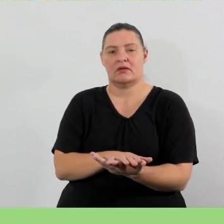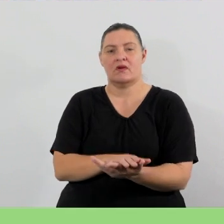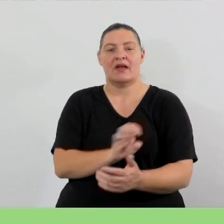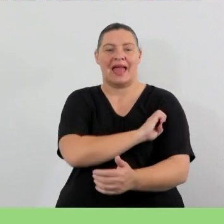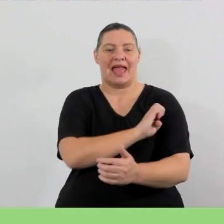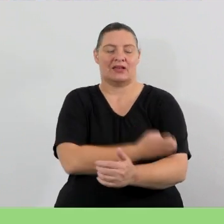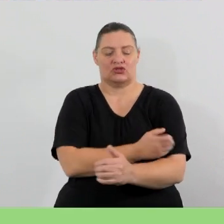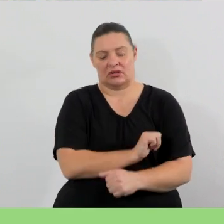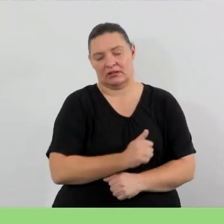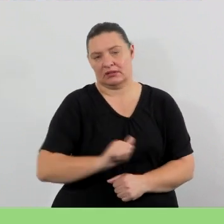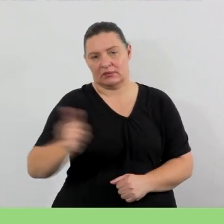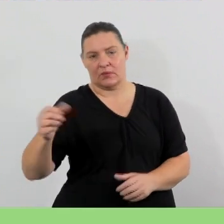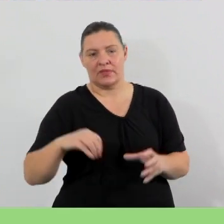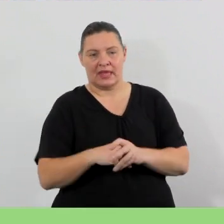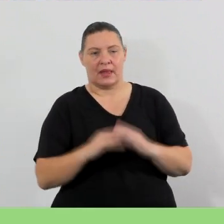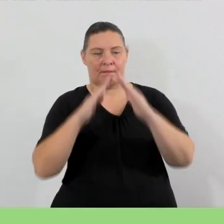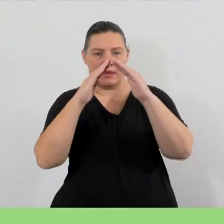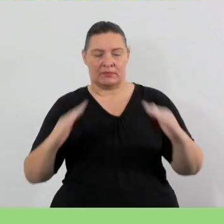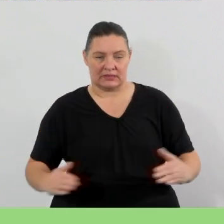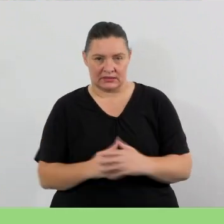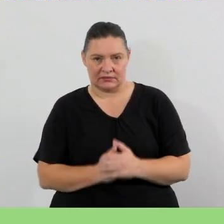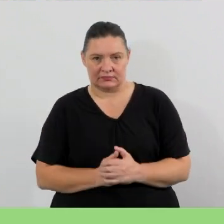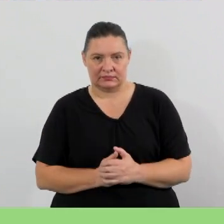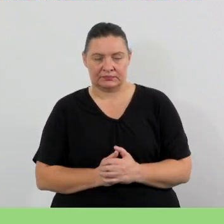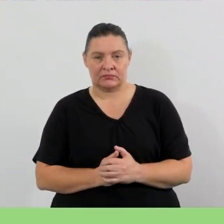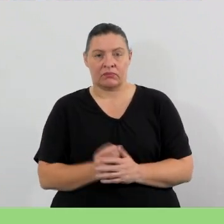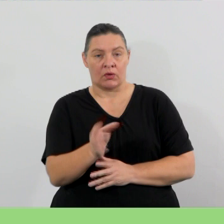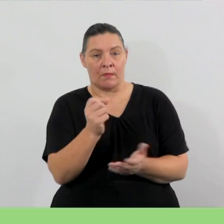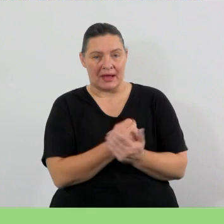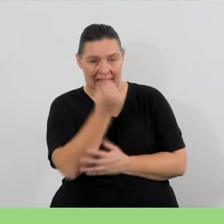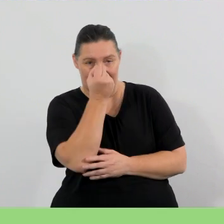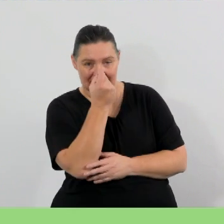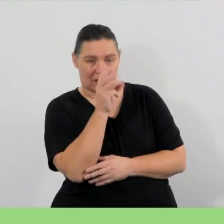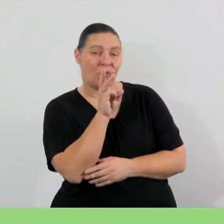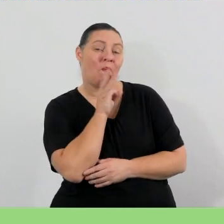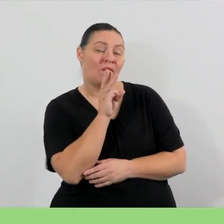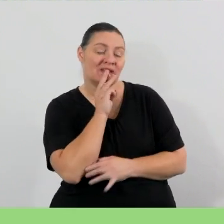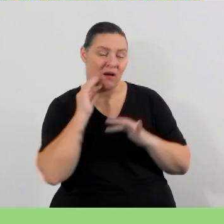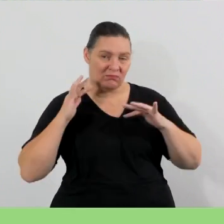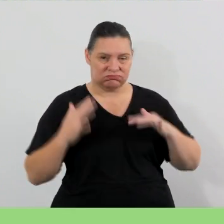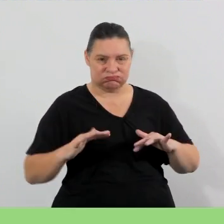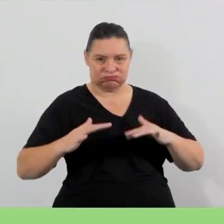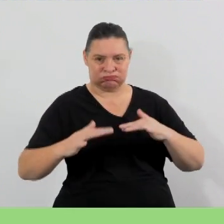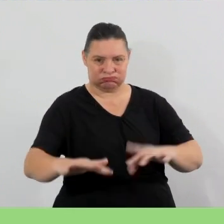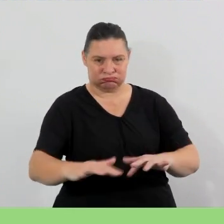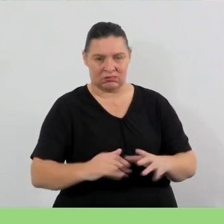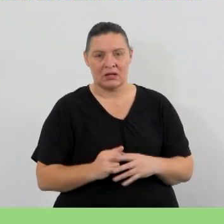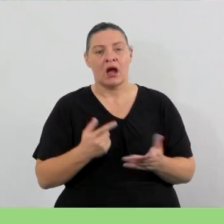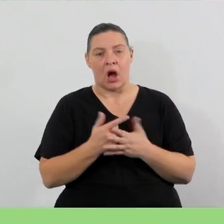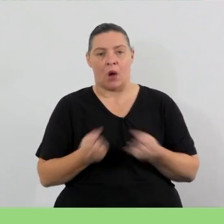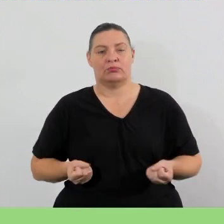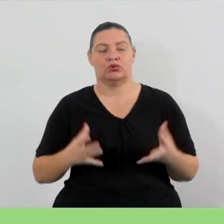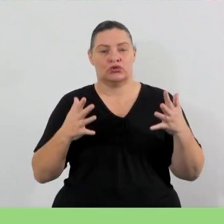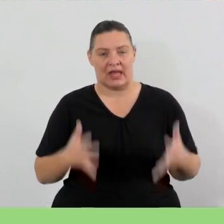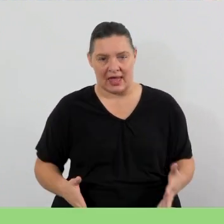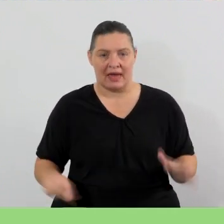the flow of energy in this pyramid. So what we need to understand about floods is that when it floods,